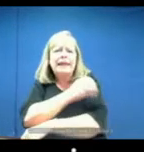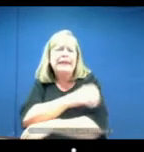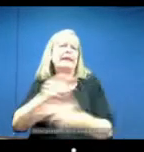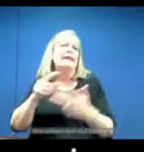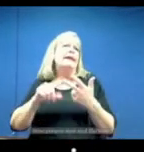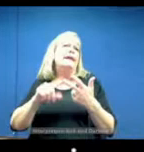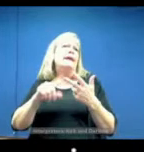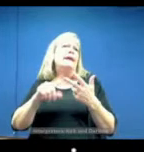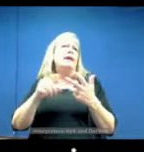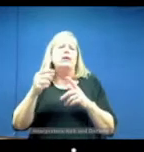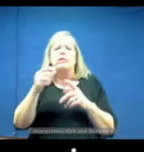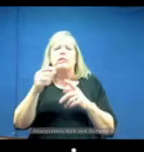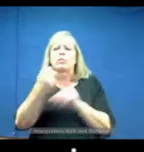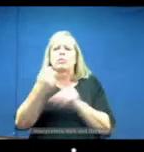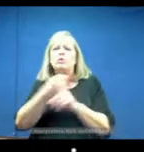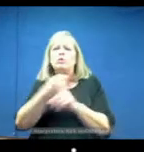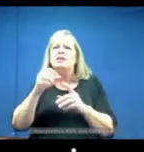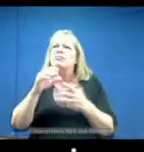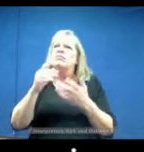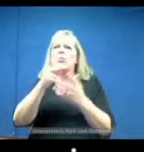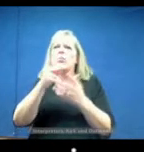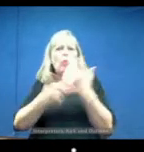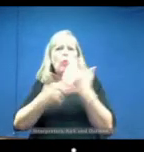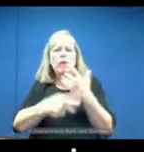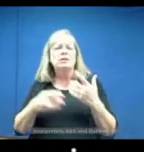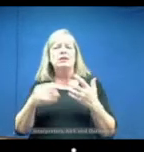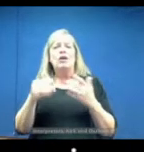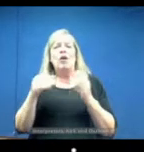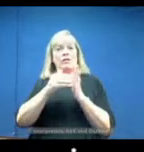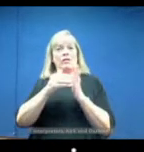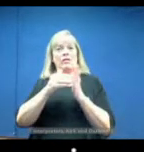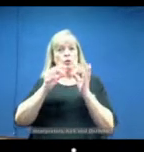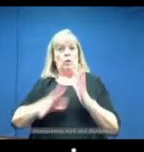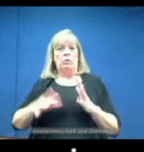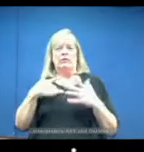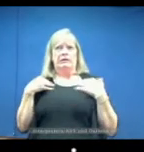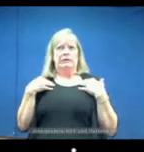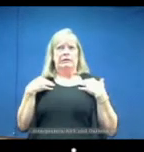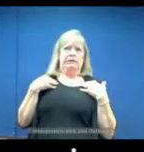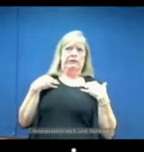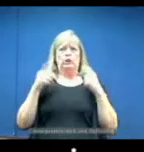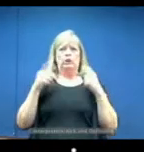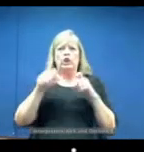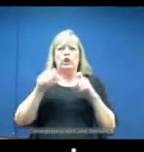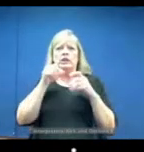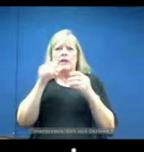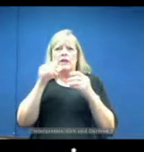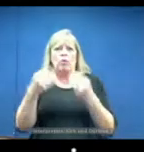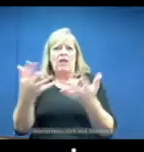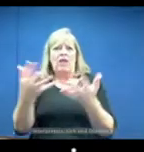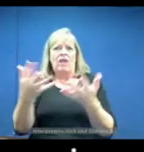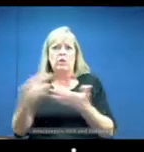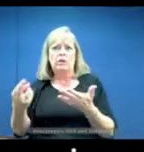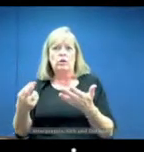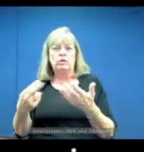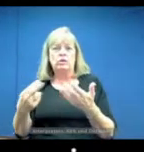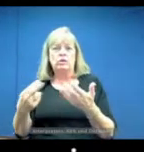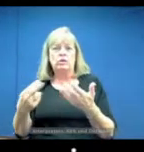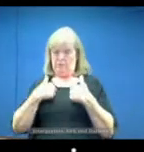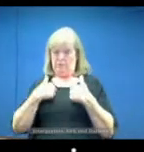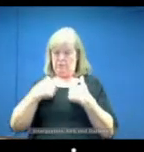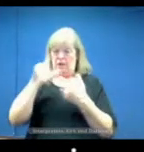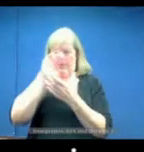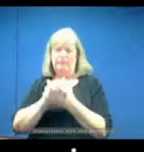I think sometimes interpreters don't feel comfortable providing resources, but I do think it's appropriate, particularly